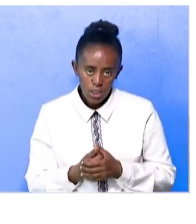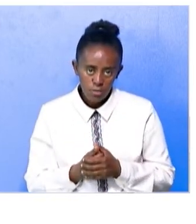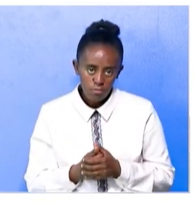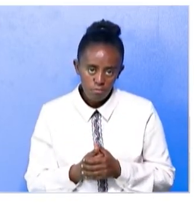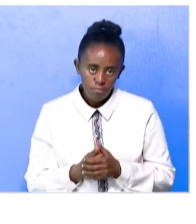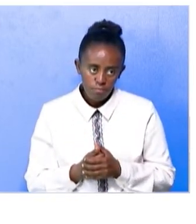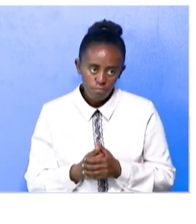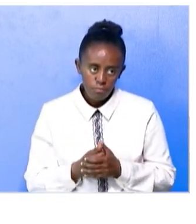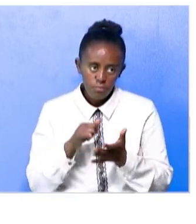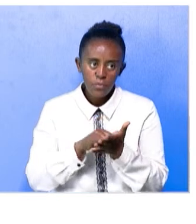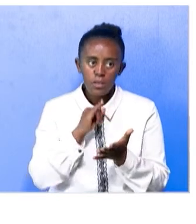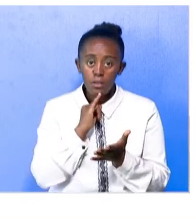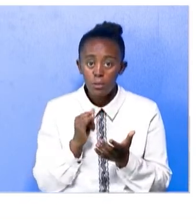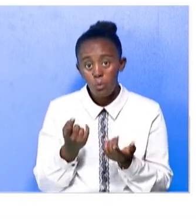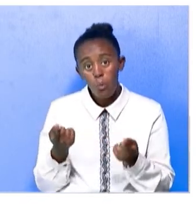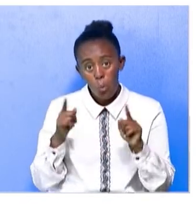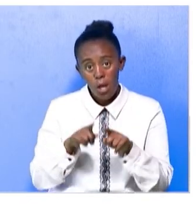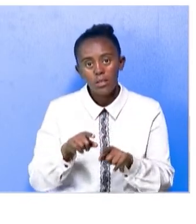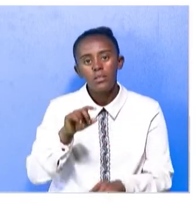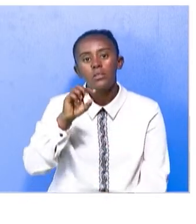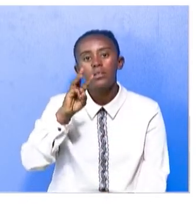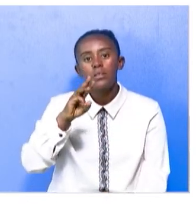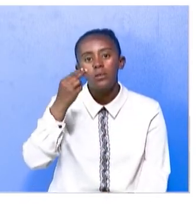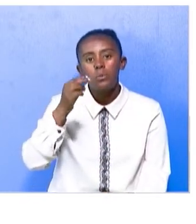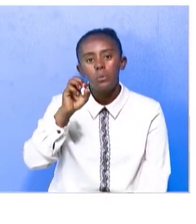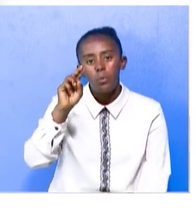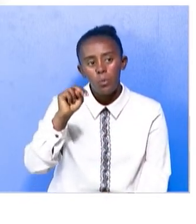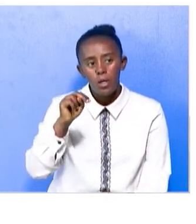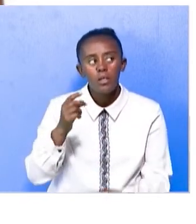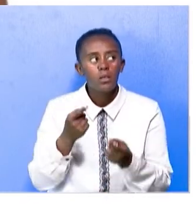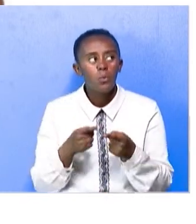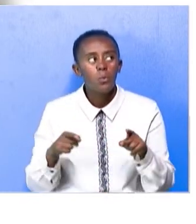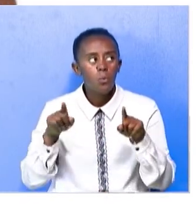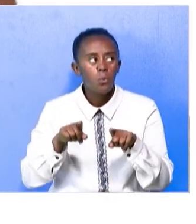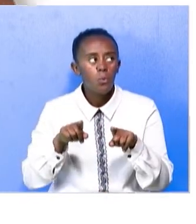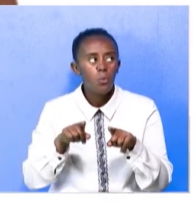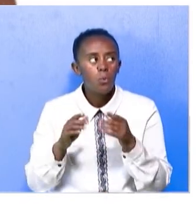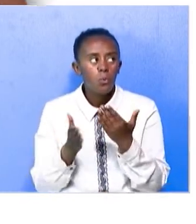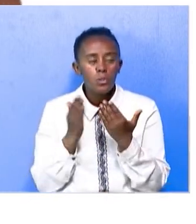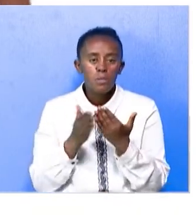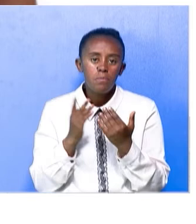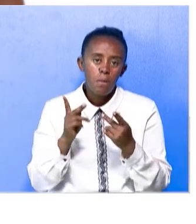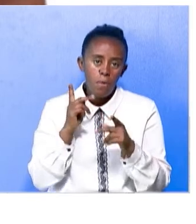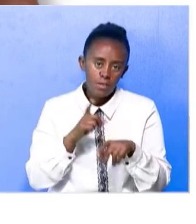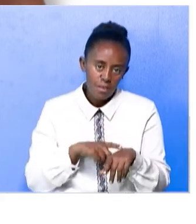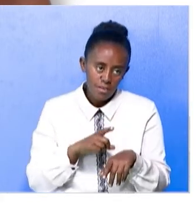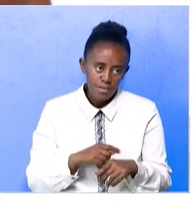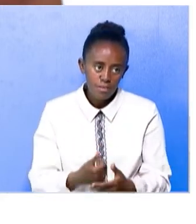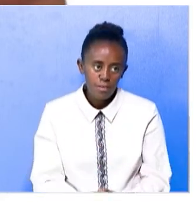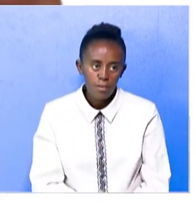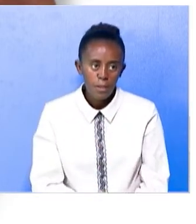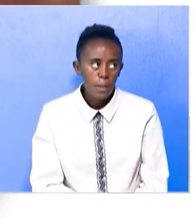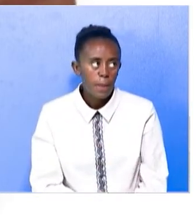That is when is also here. Possible. Plus that is simple past.